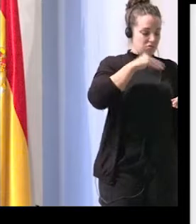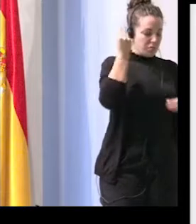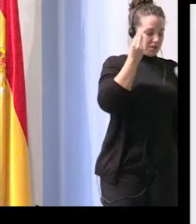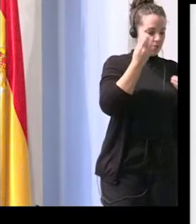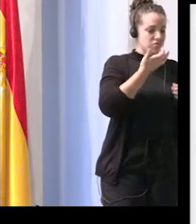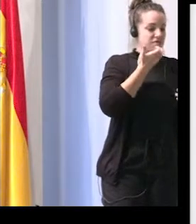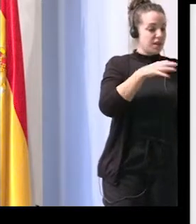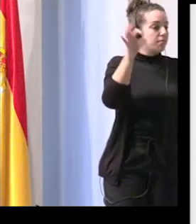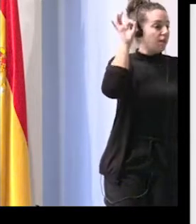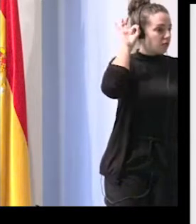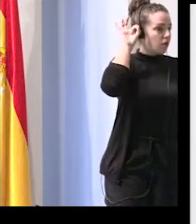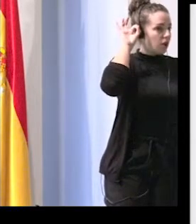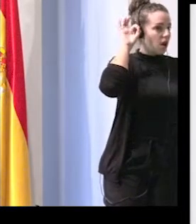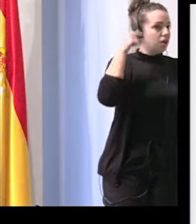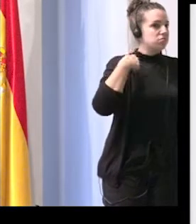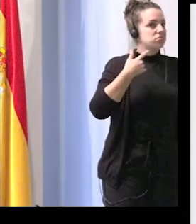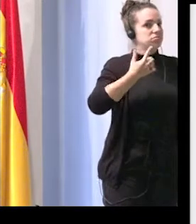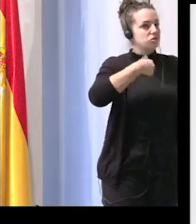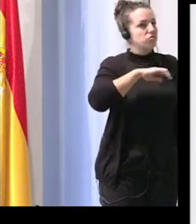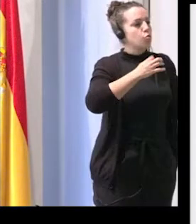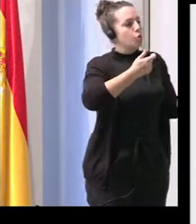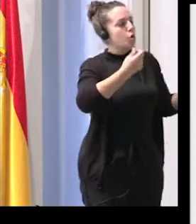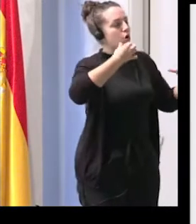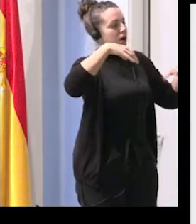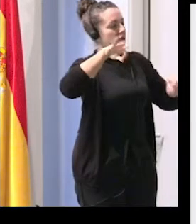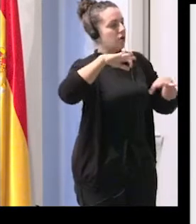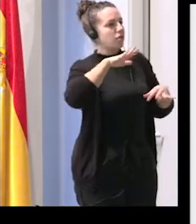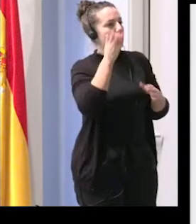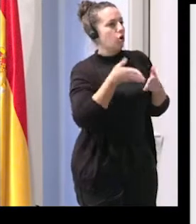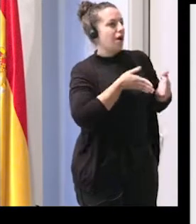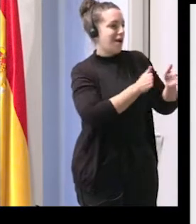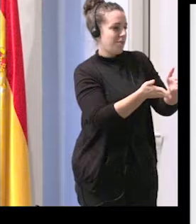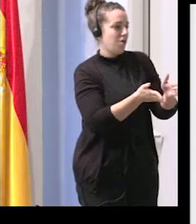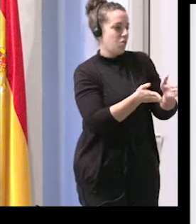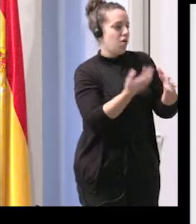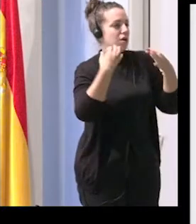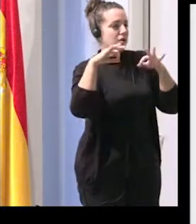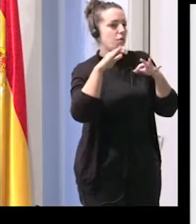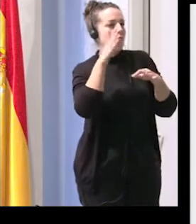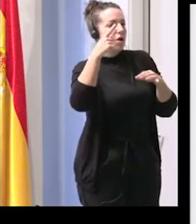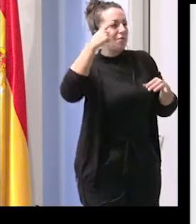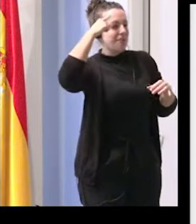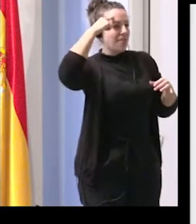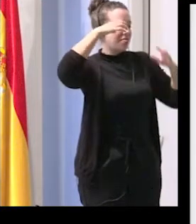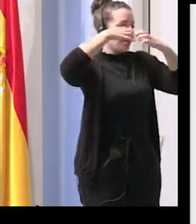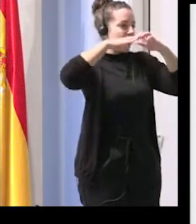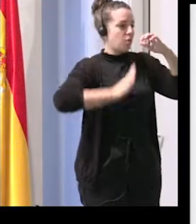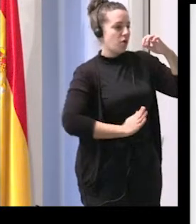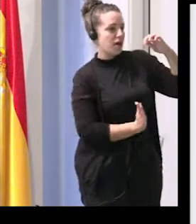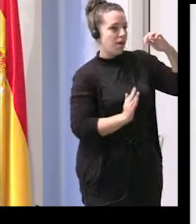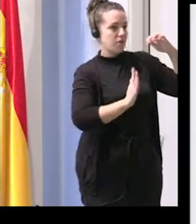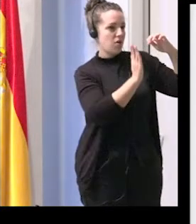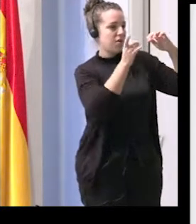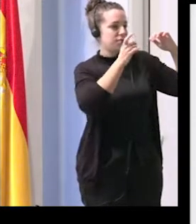completely ignoring the where pathway. There is no input going there, and thus children have no idea where sounds are coming